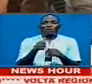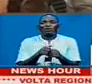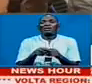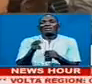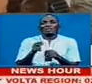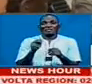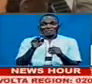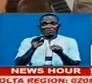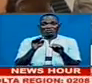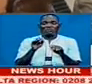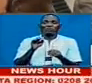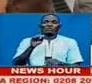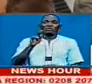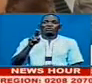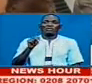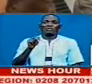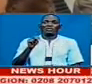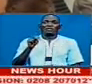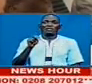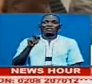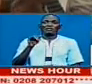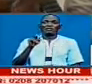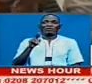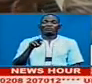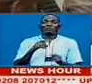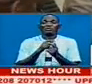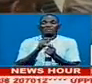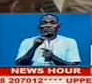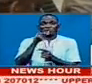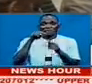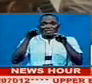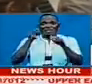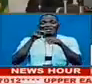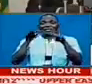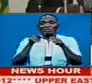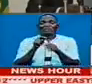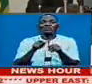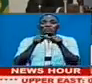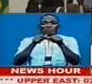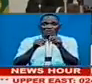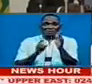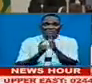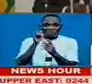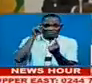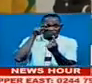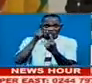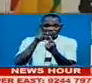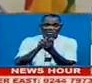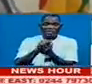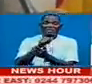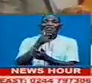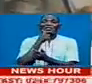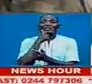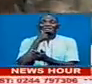The Unilever Group Chief Executive Officer, Mr. Paul Polman, serves on the UN High Level Panel on Sustainable Development Goals, which